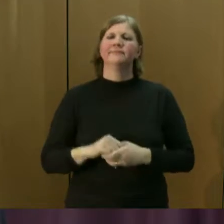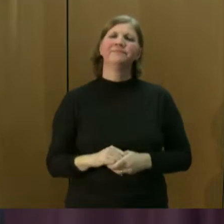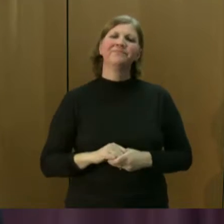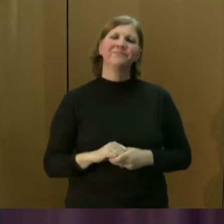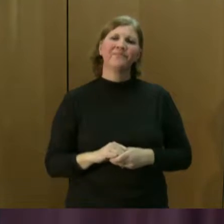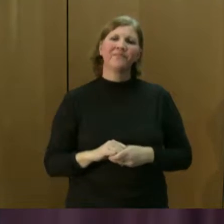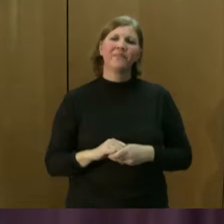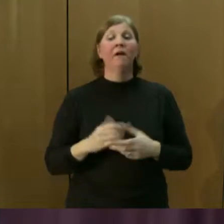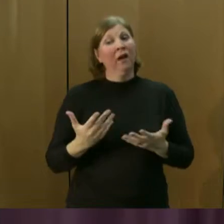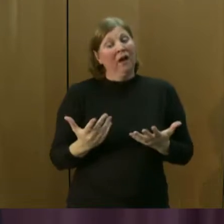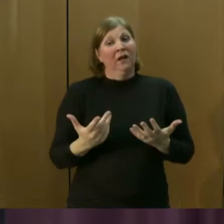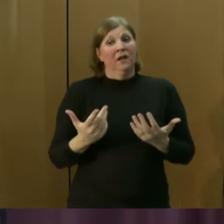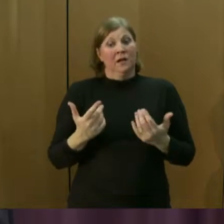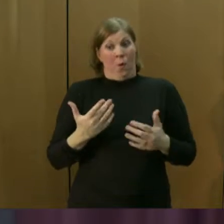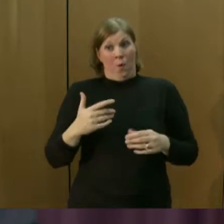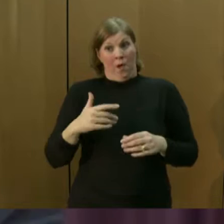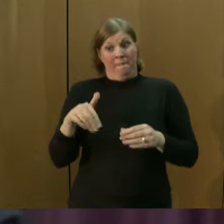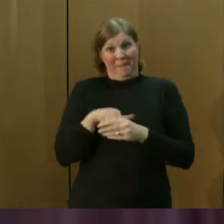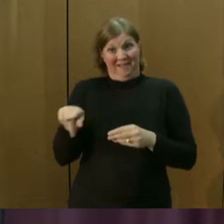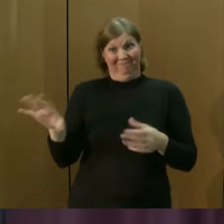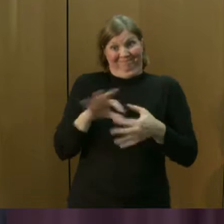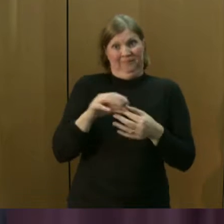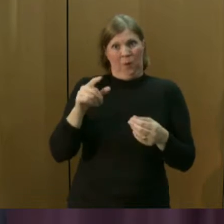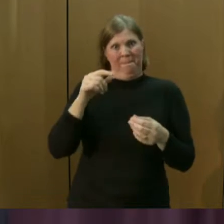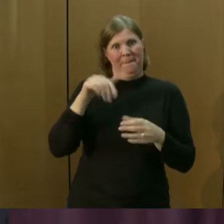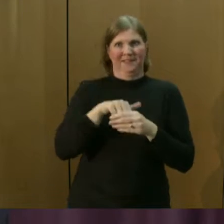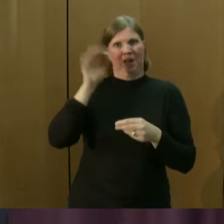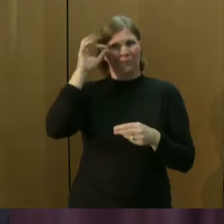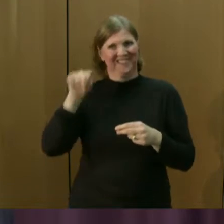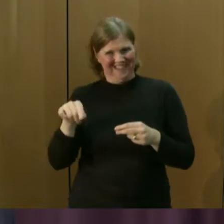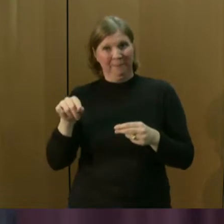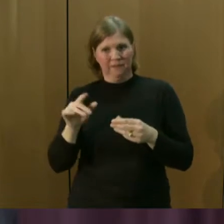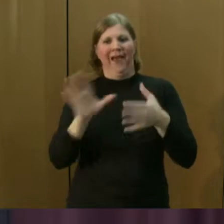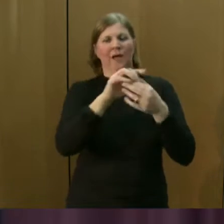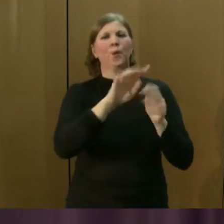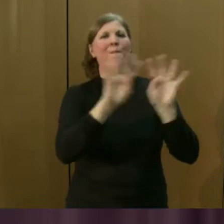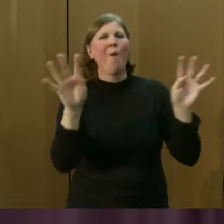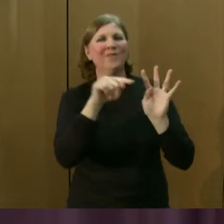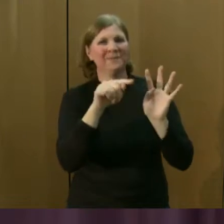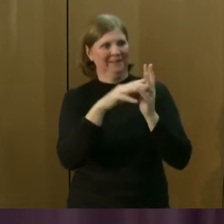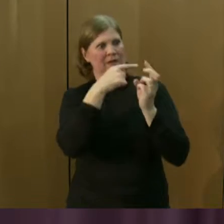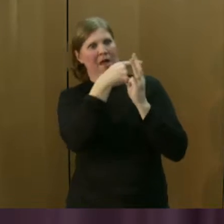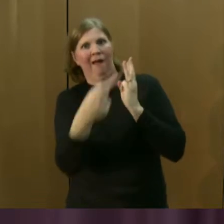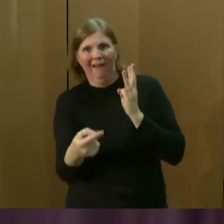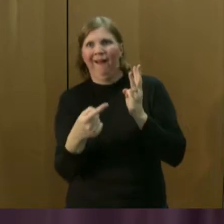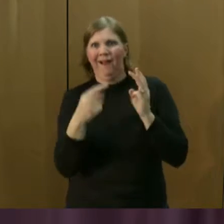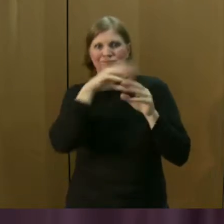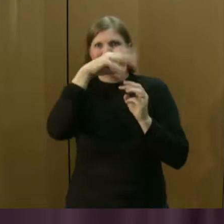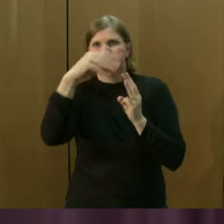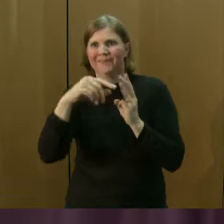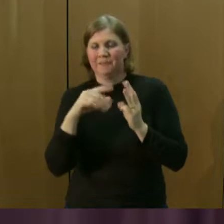board for to make sure that we are responding all the time to the needs of the artists and companies and producers who are taking part in the